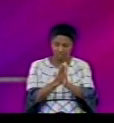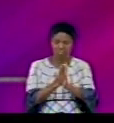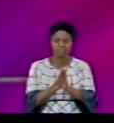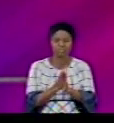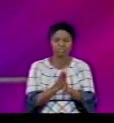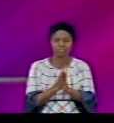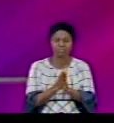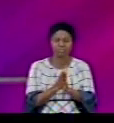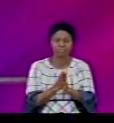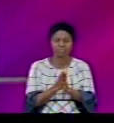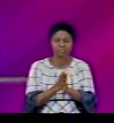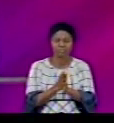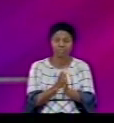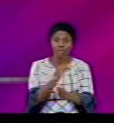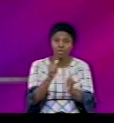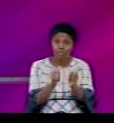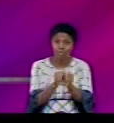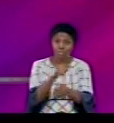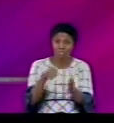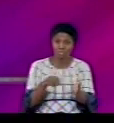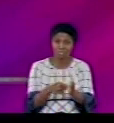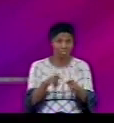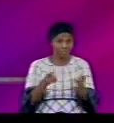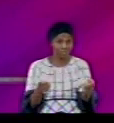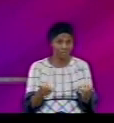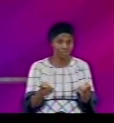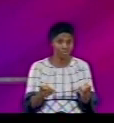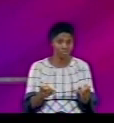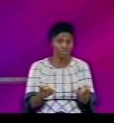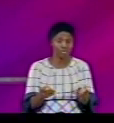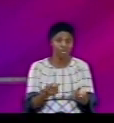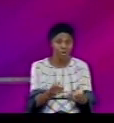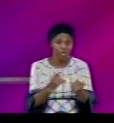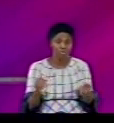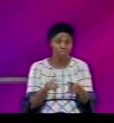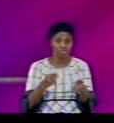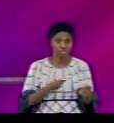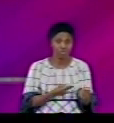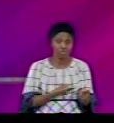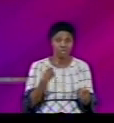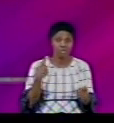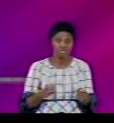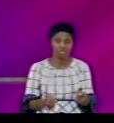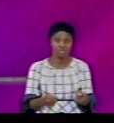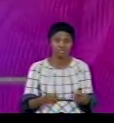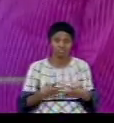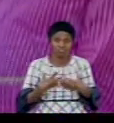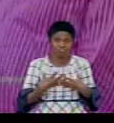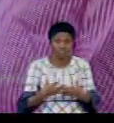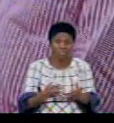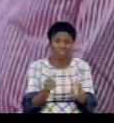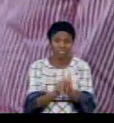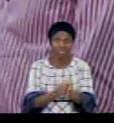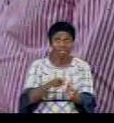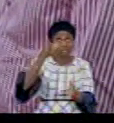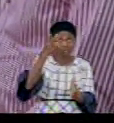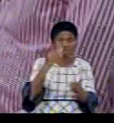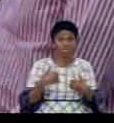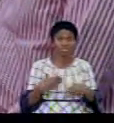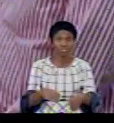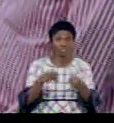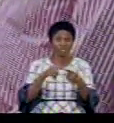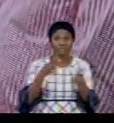Lord with this revelation coming to us, the illumination that God has given to us. You can see from